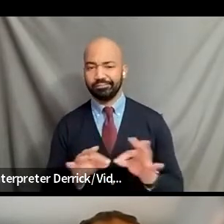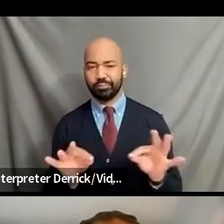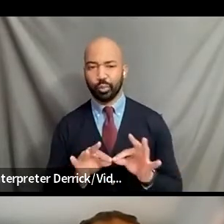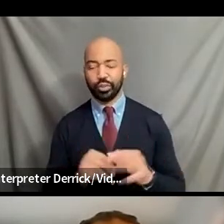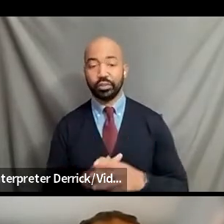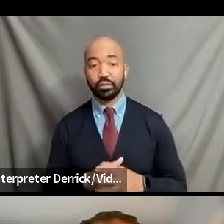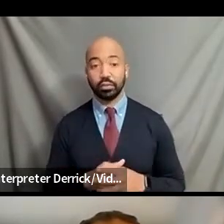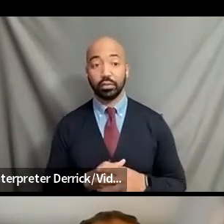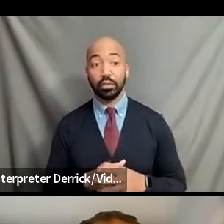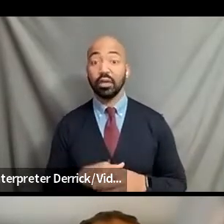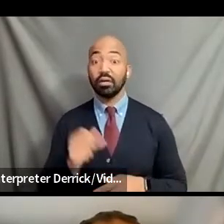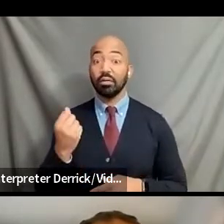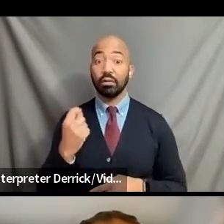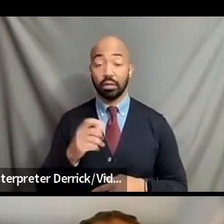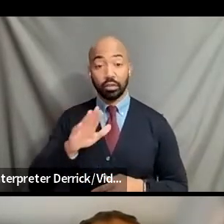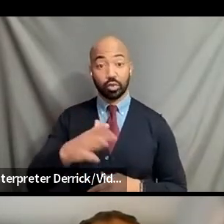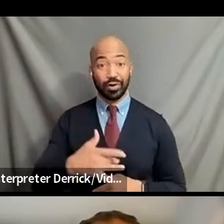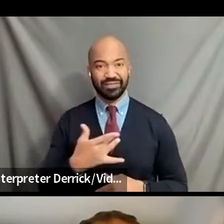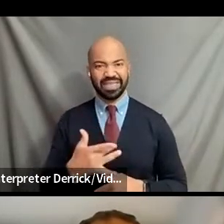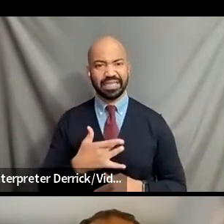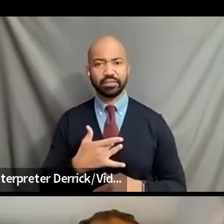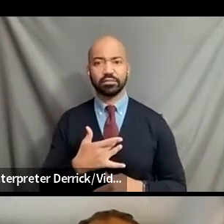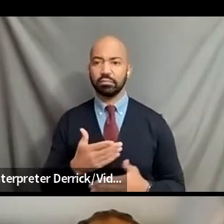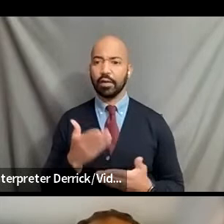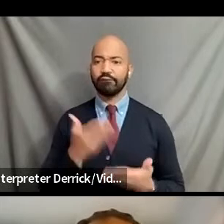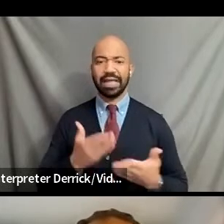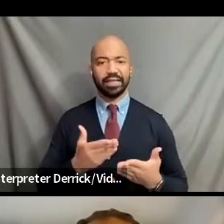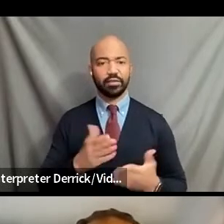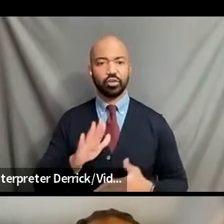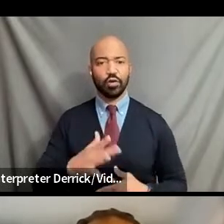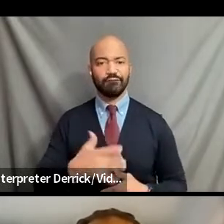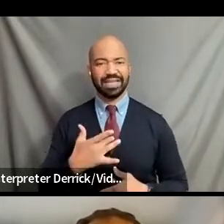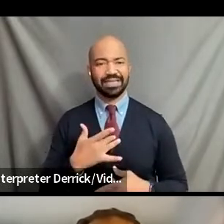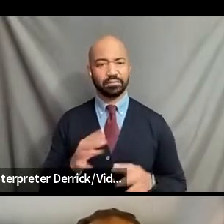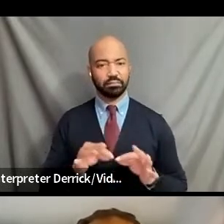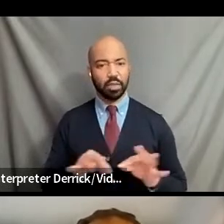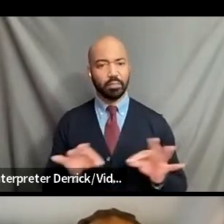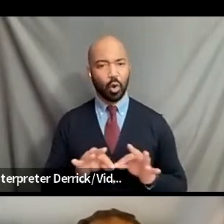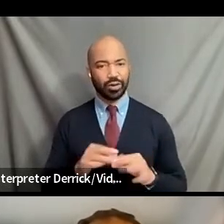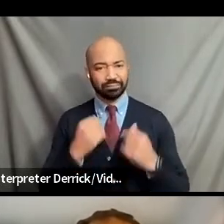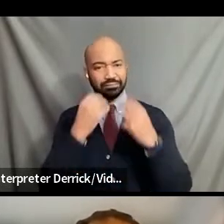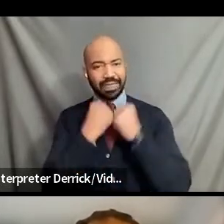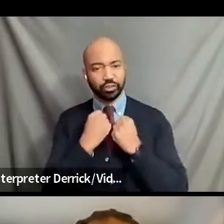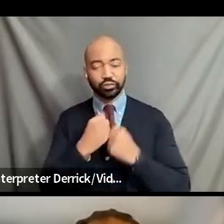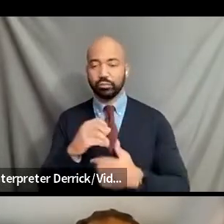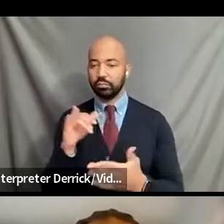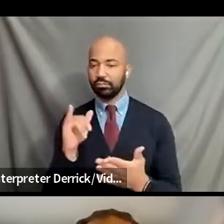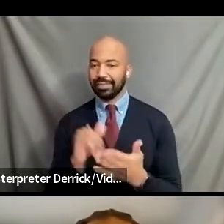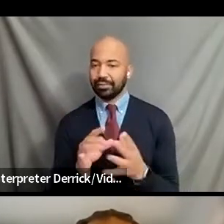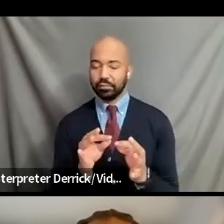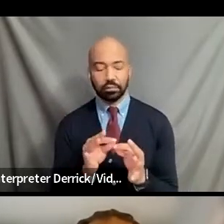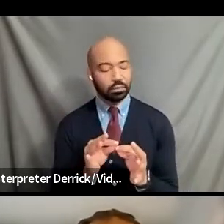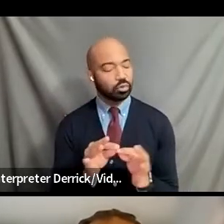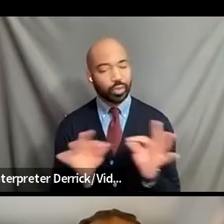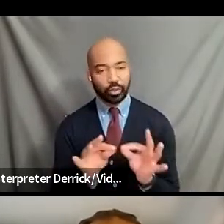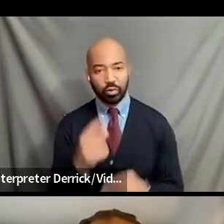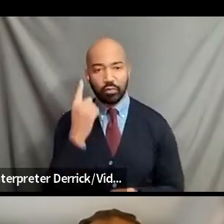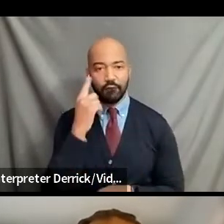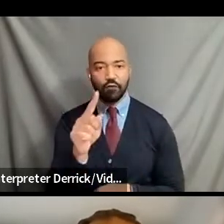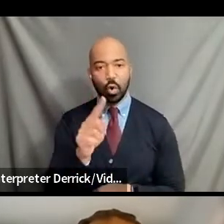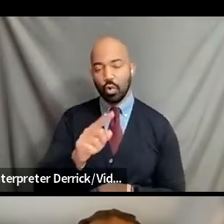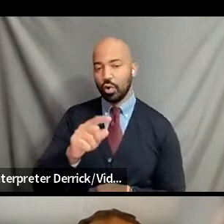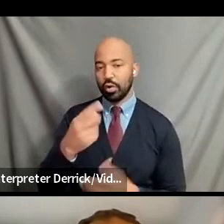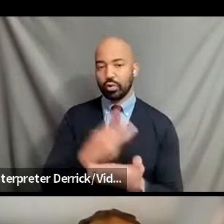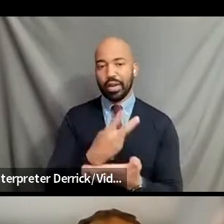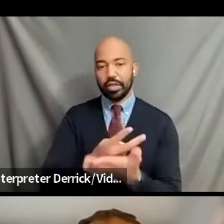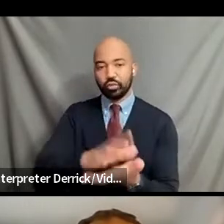that your feelings are valid and how your feeling is important and matters is super critical in grad school. I'm lucky enough that I